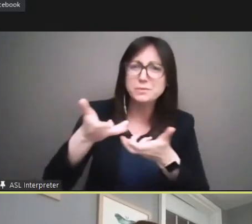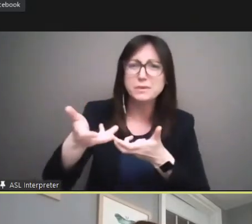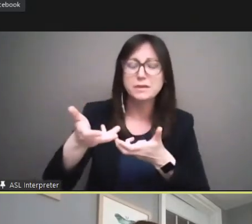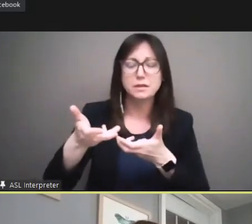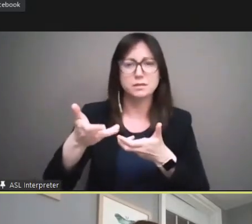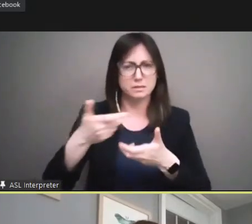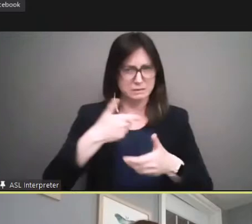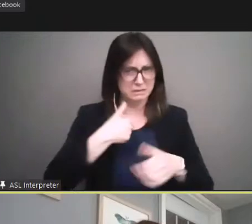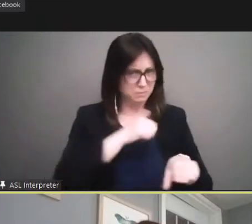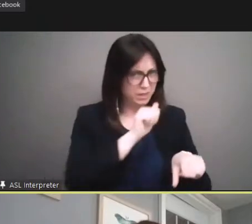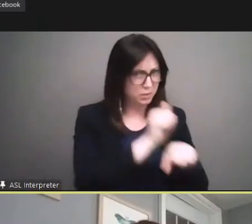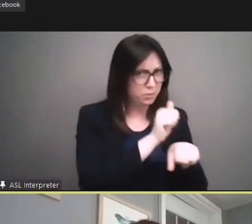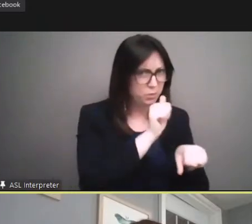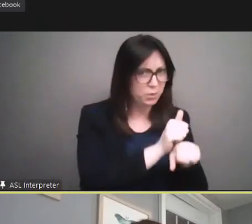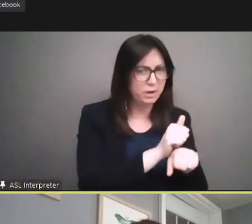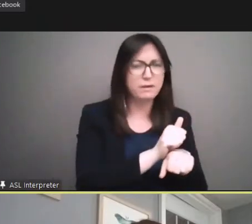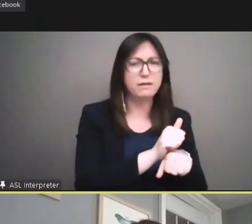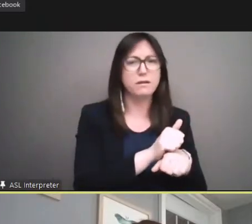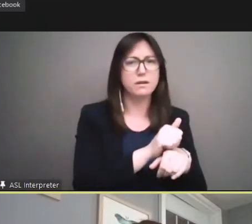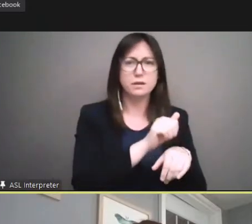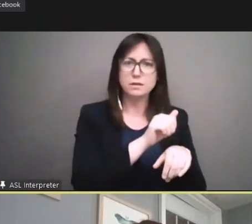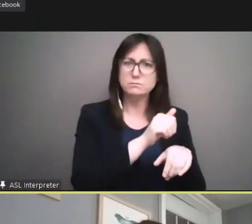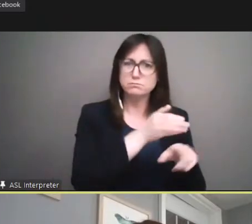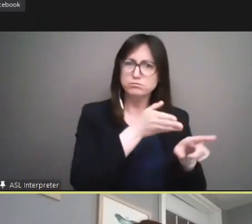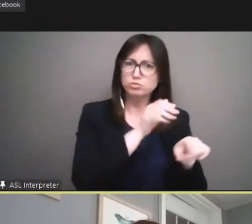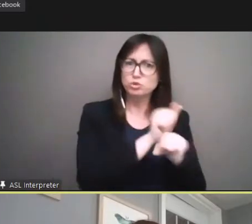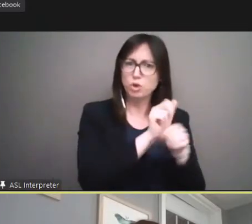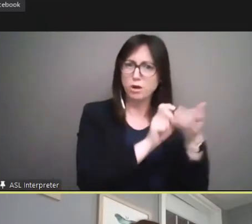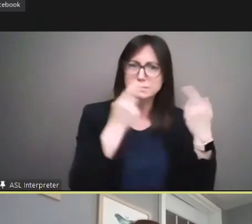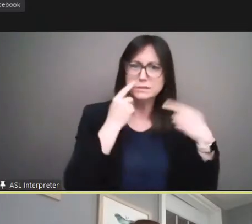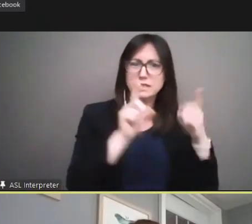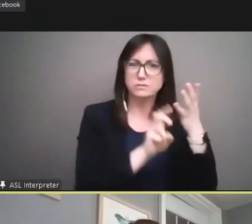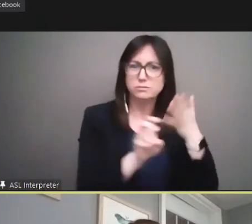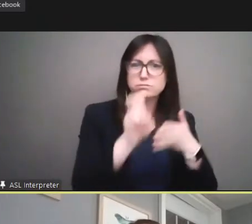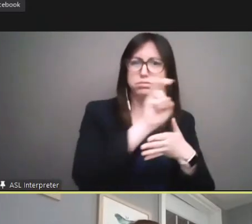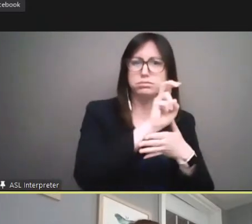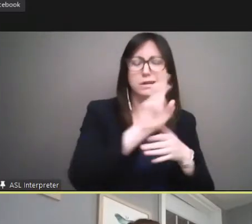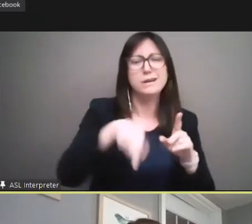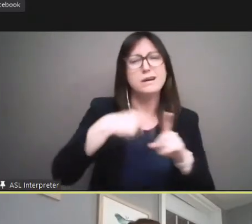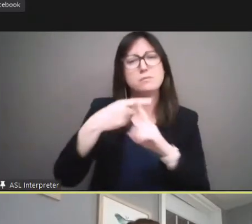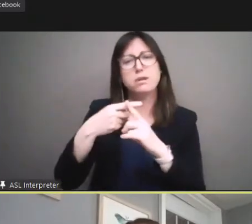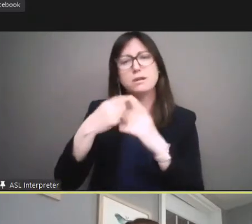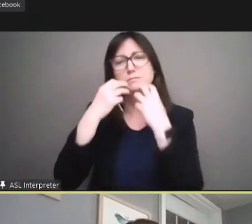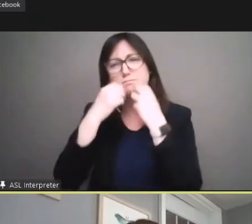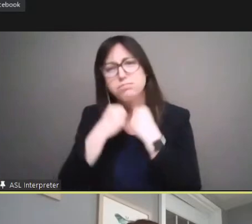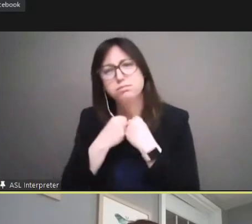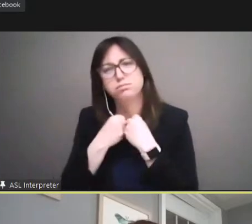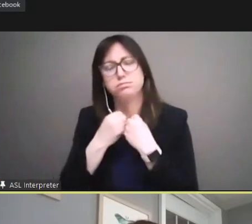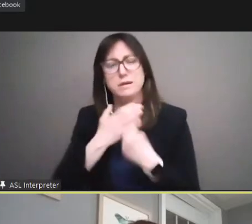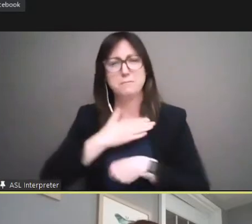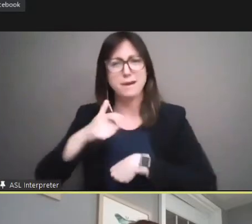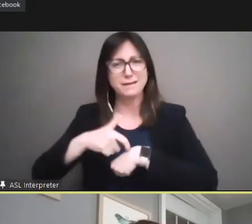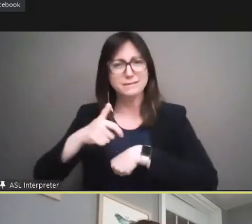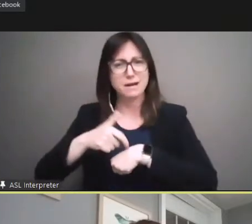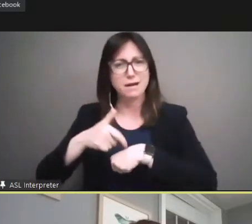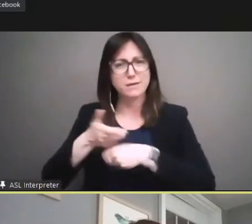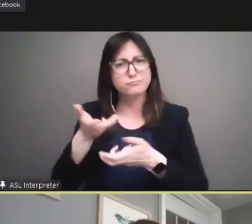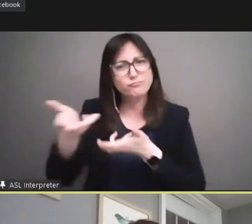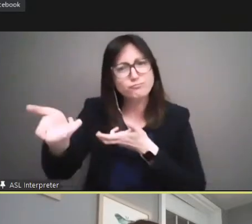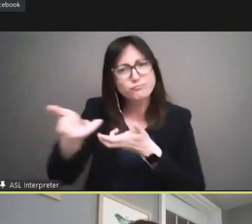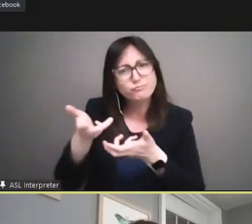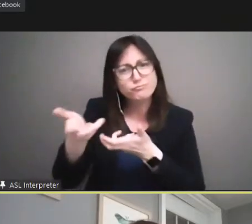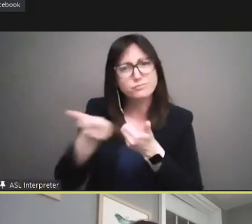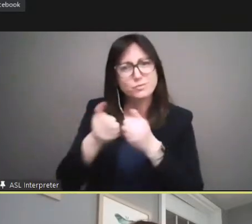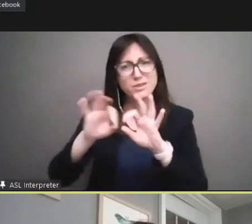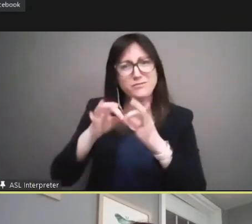work and achieve my professional goals while also nurturing and loving the time that I have with